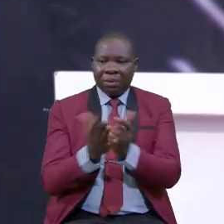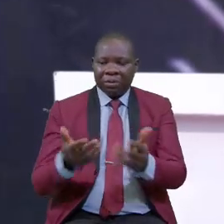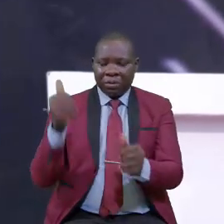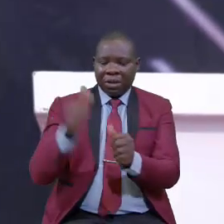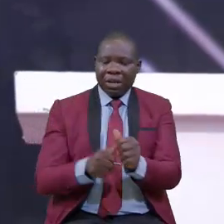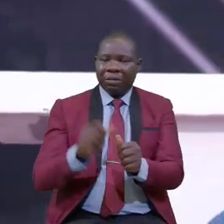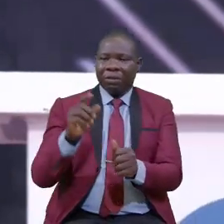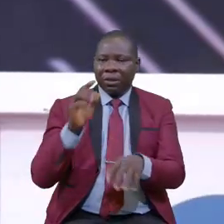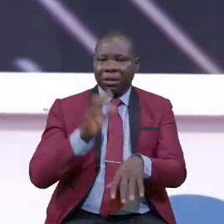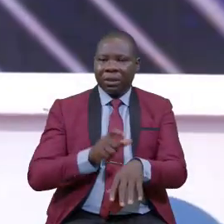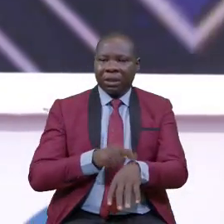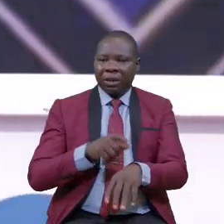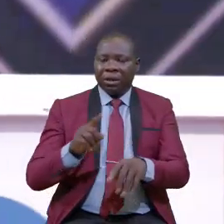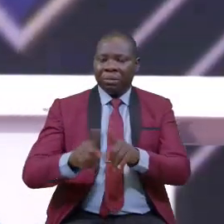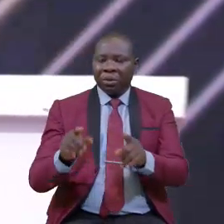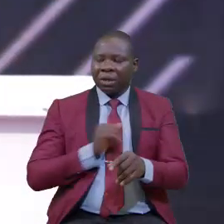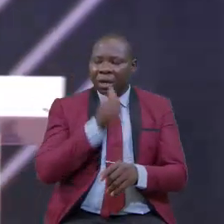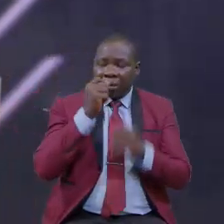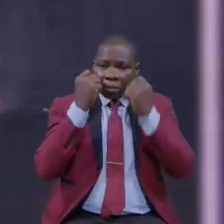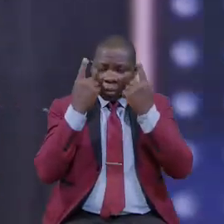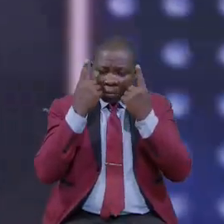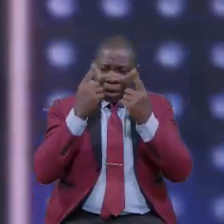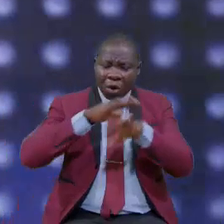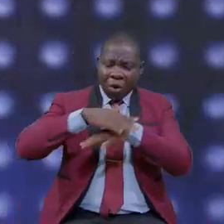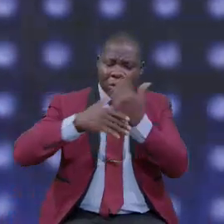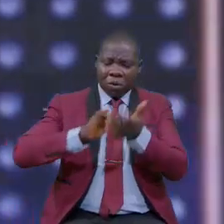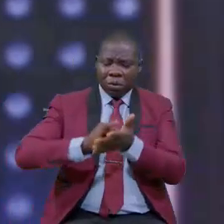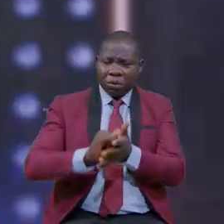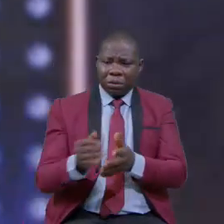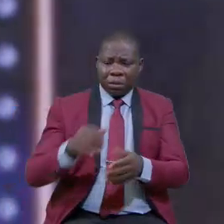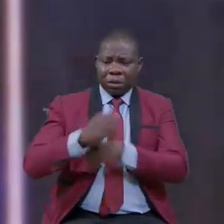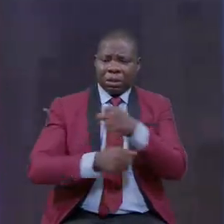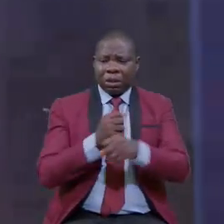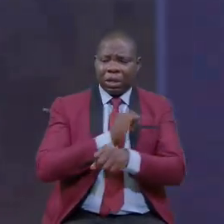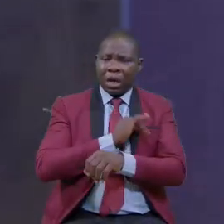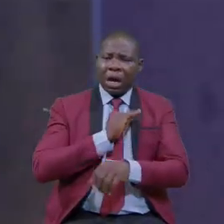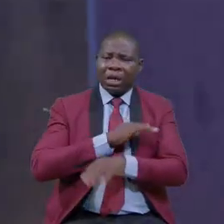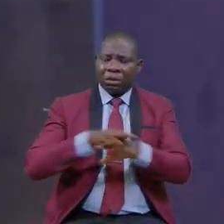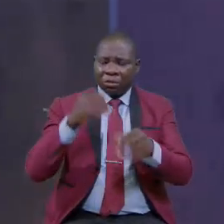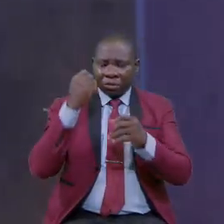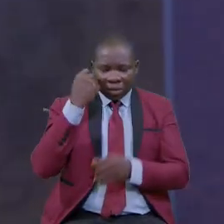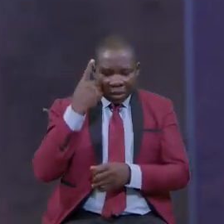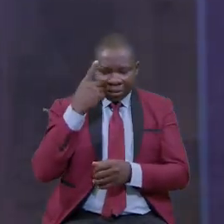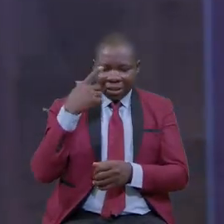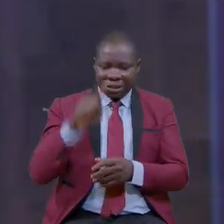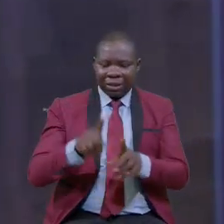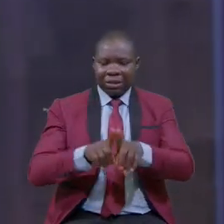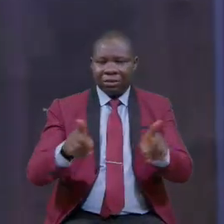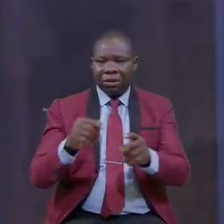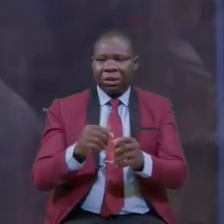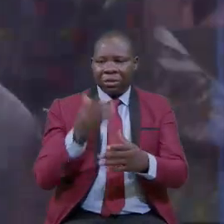years I didn't know the difference between epistle and Apostle you didn't